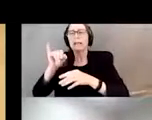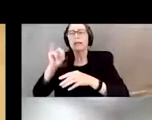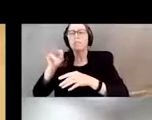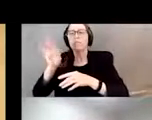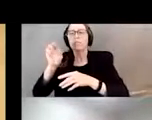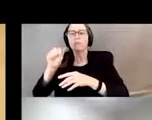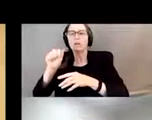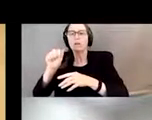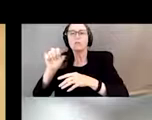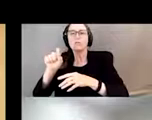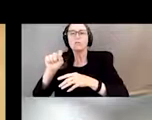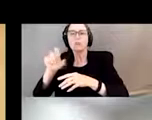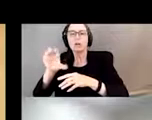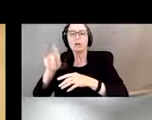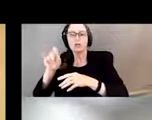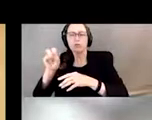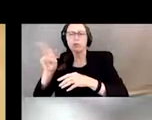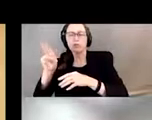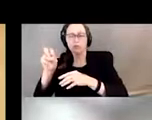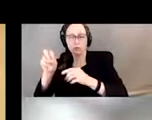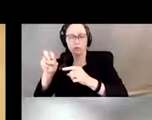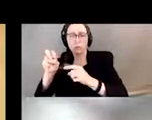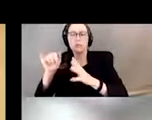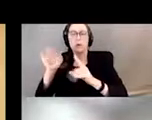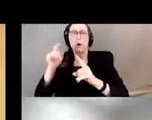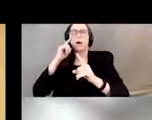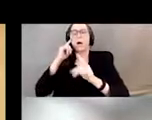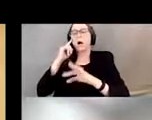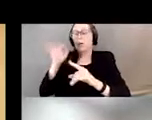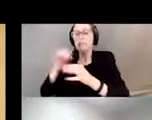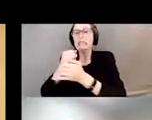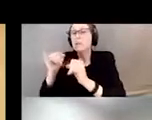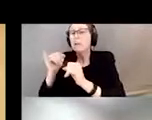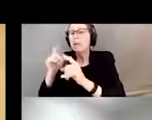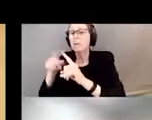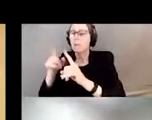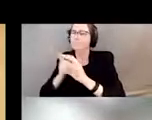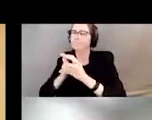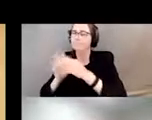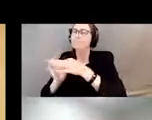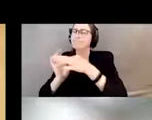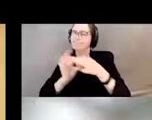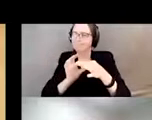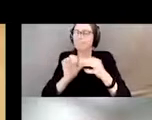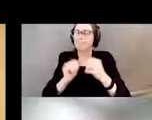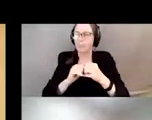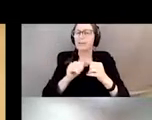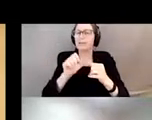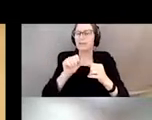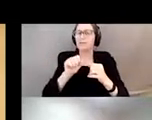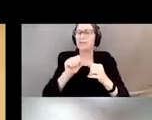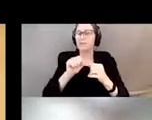they're looking at this new communist government as independent, but allied to the Soviet Union. And for a little